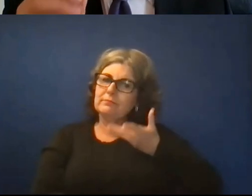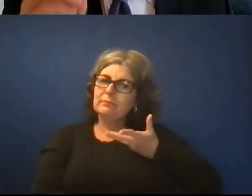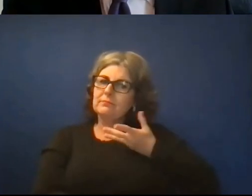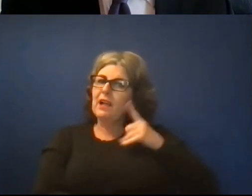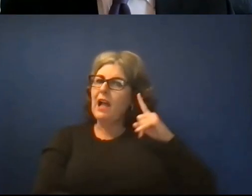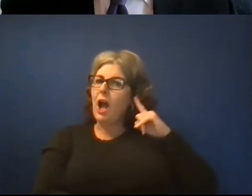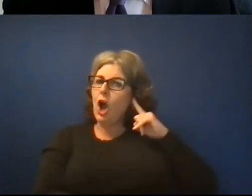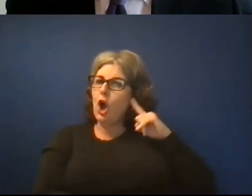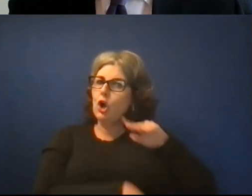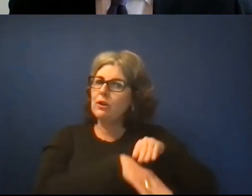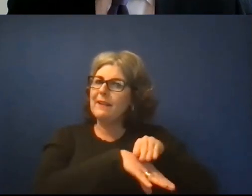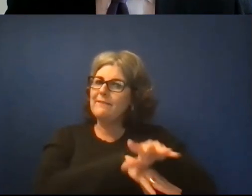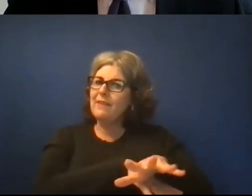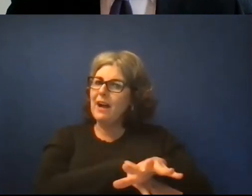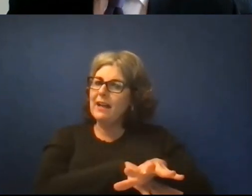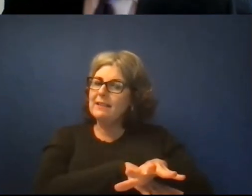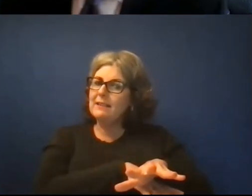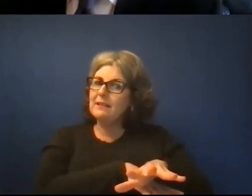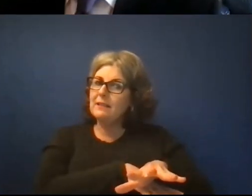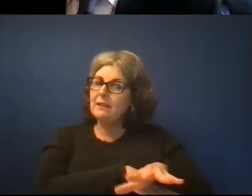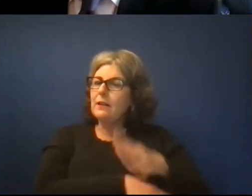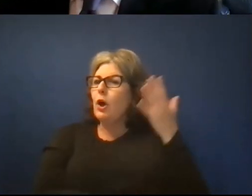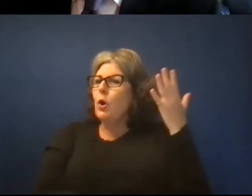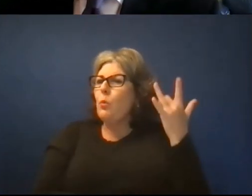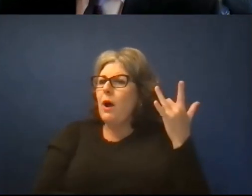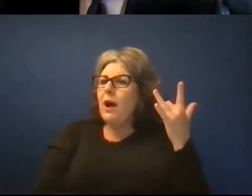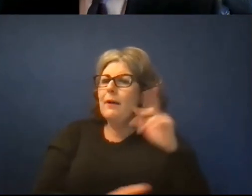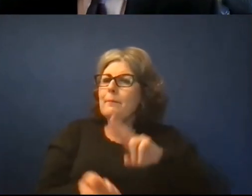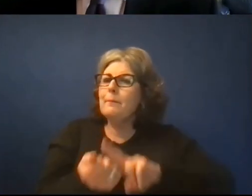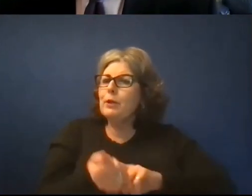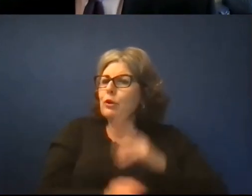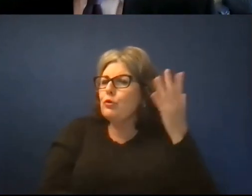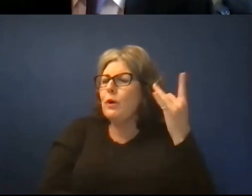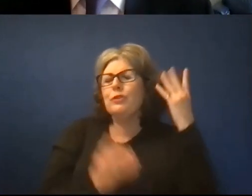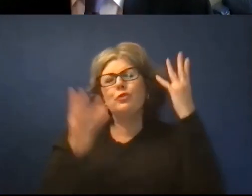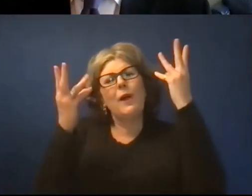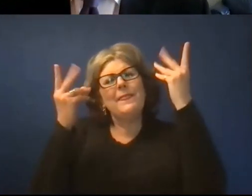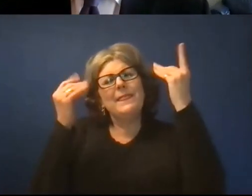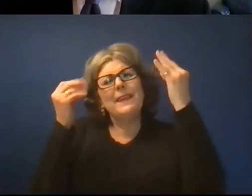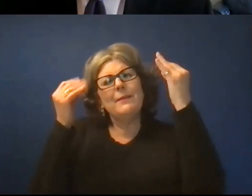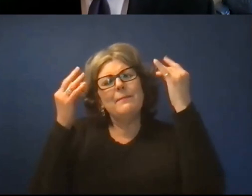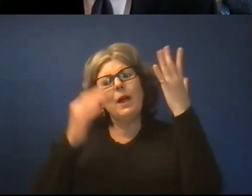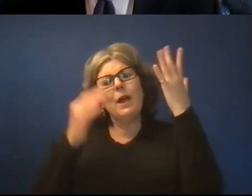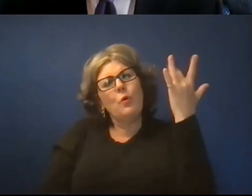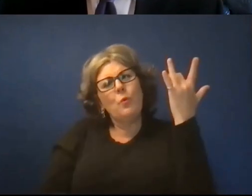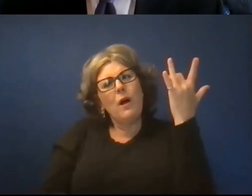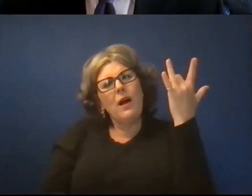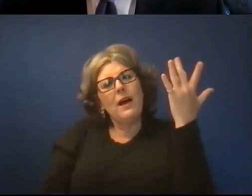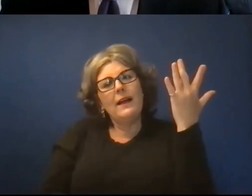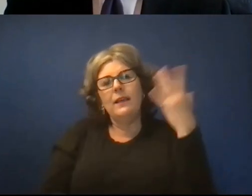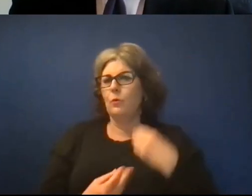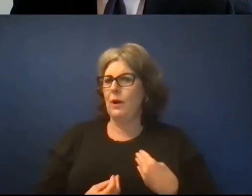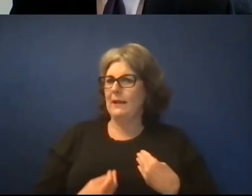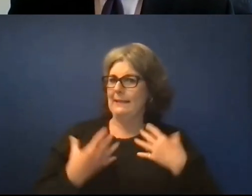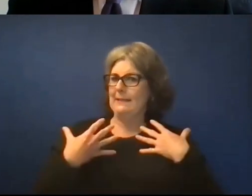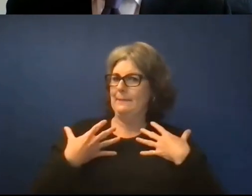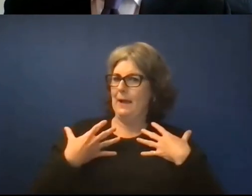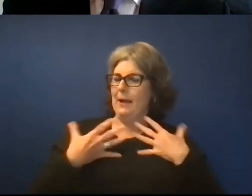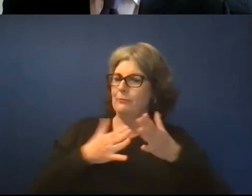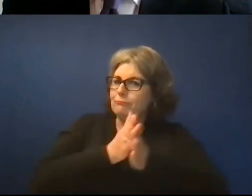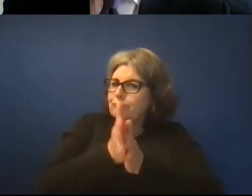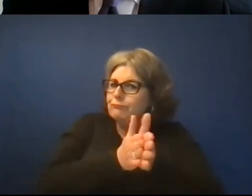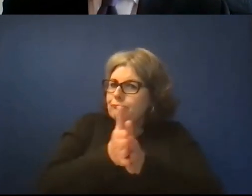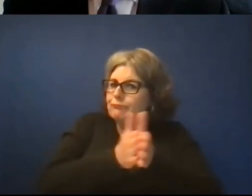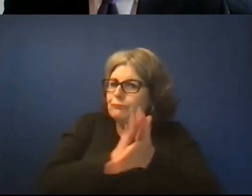great piece of advice right there, which is, why do you want to be a nurse? Start to think about, you know, what is it that inspires and motivates